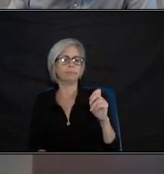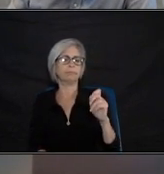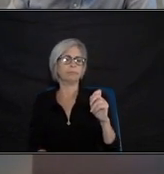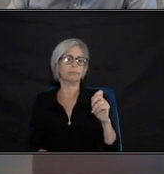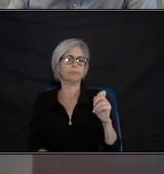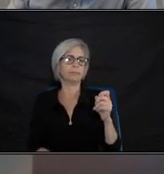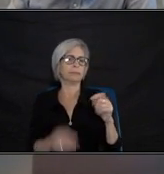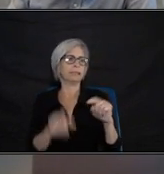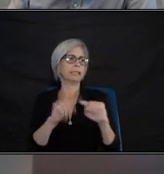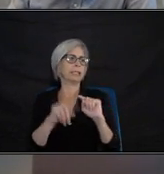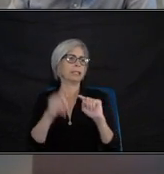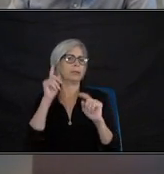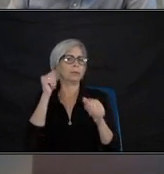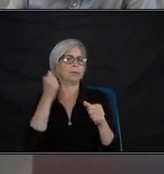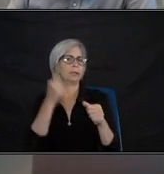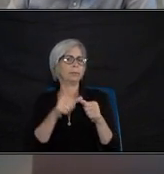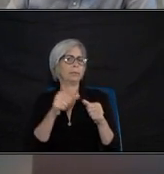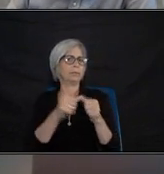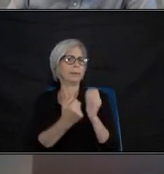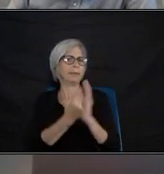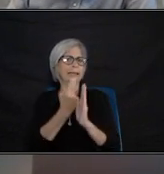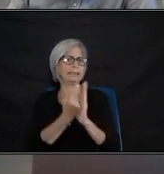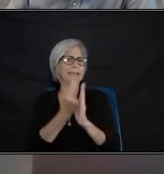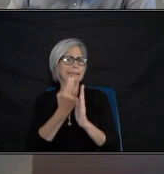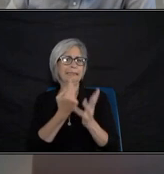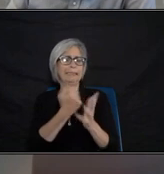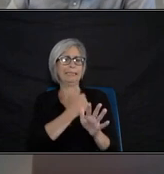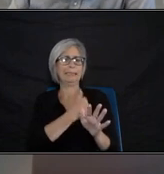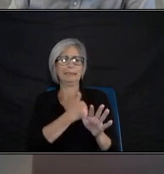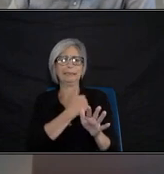can't remember, honestly. I'm sorry.